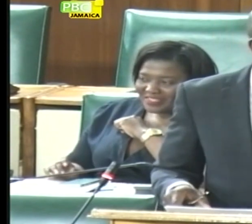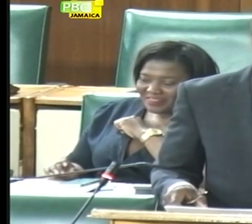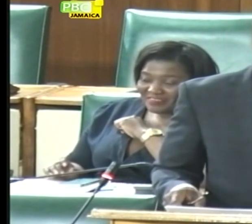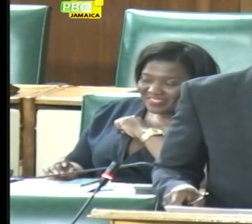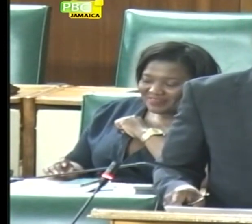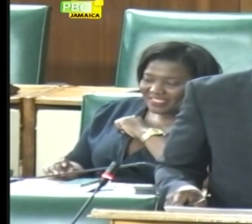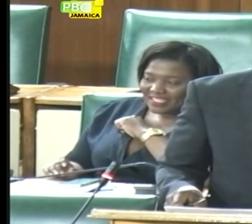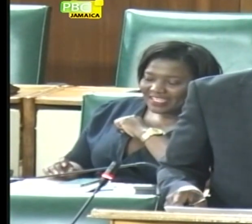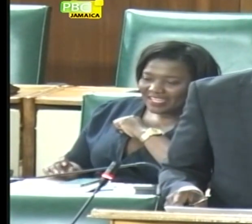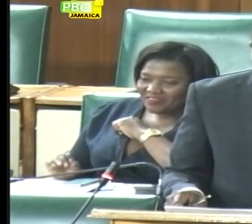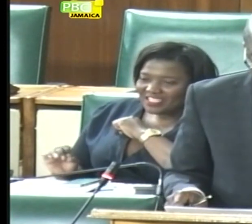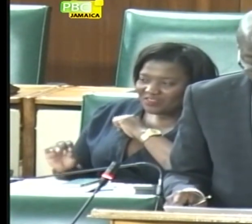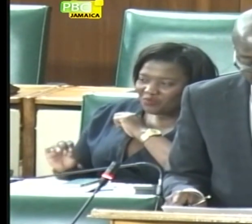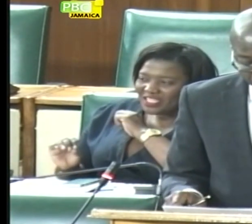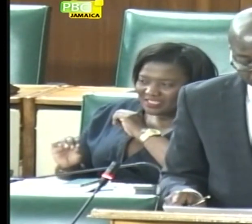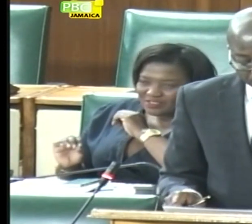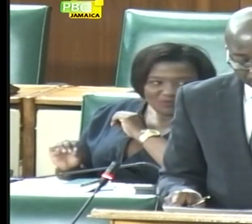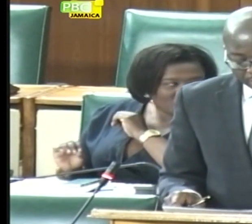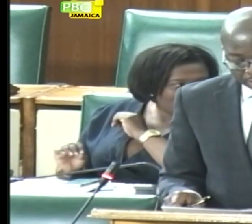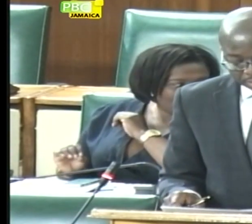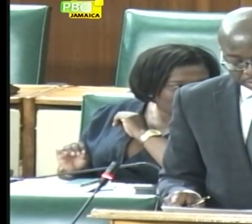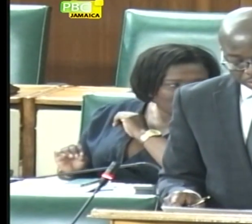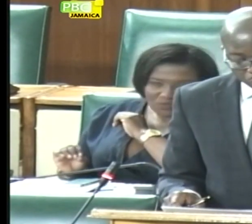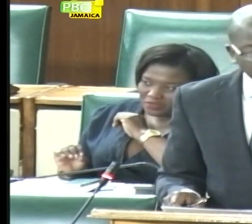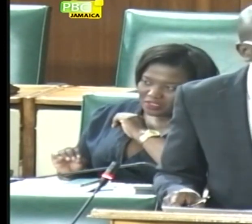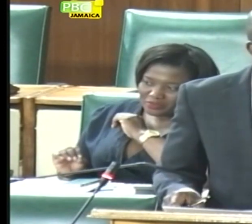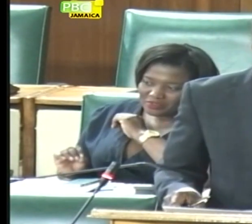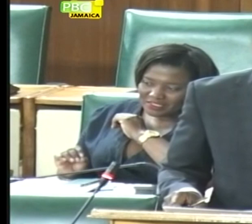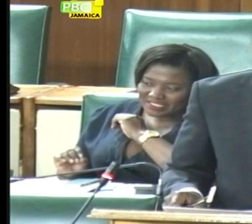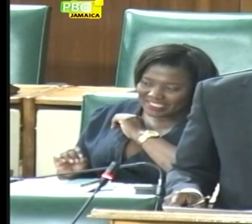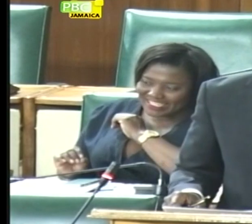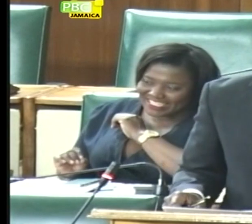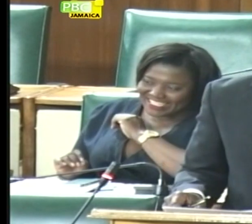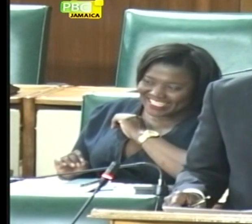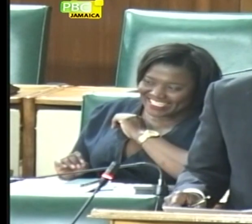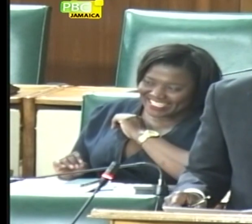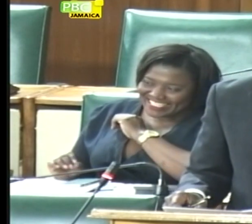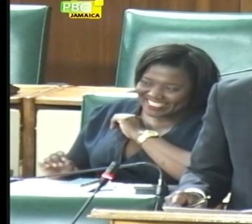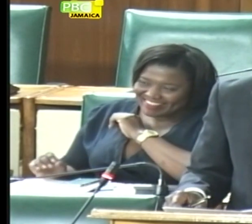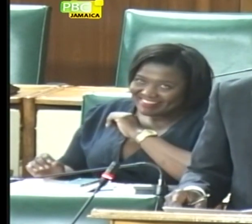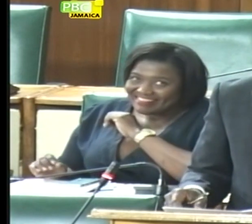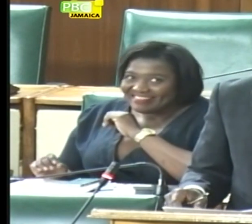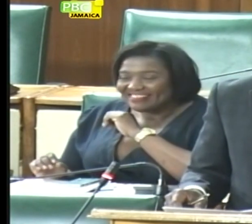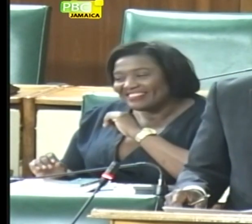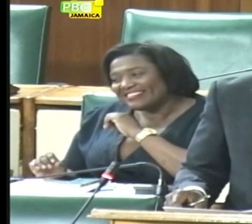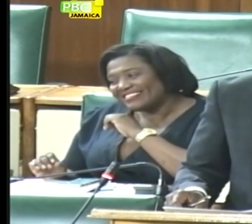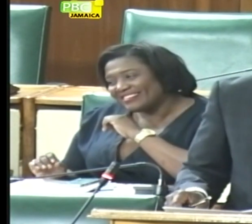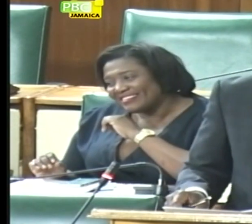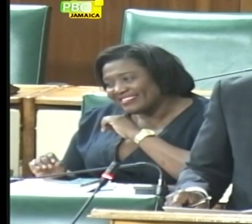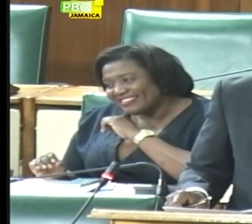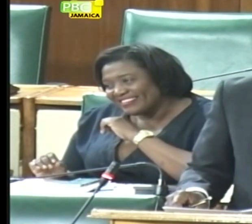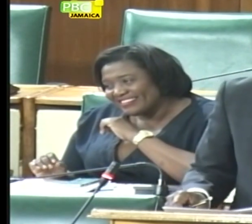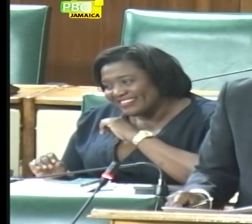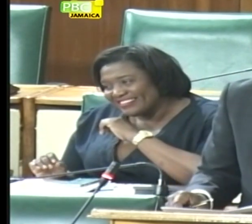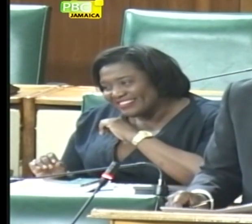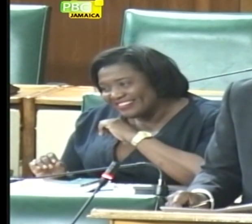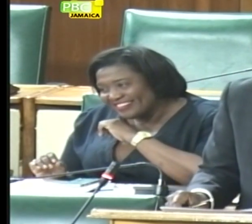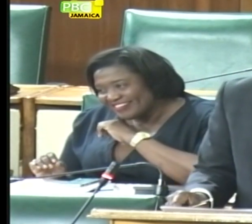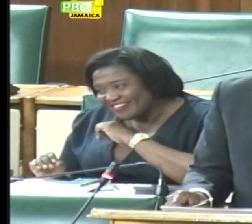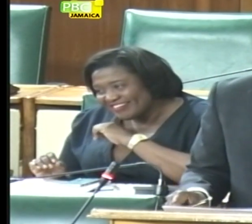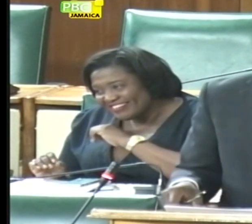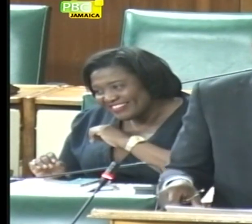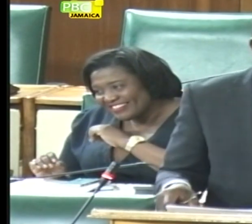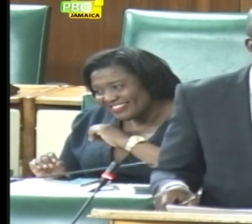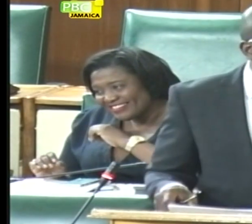doing so has expired, and to give retrospective effect to an order made